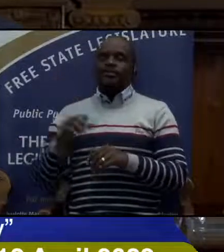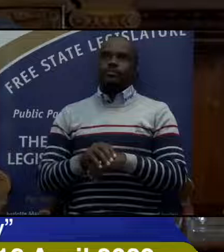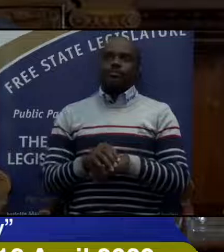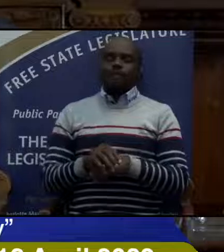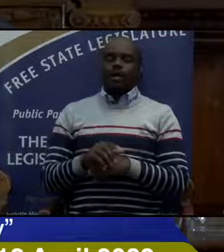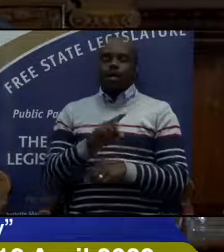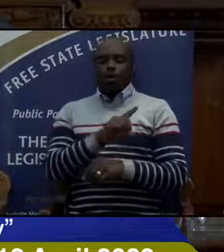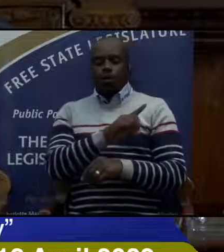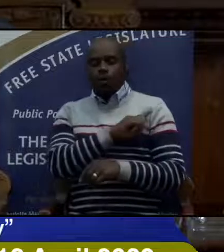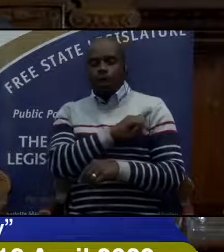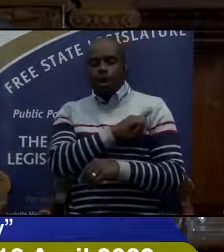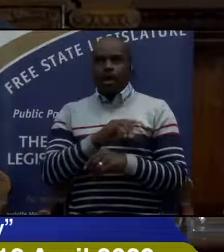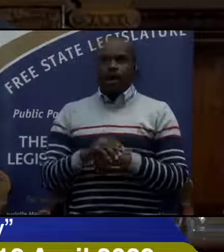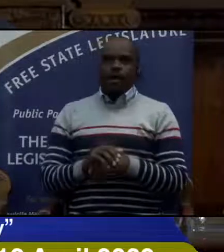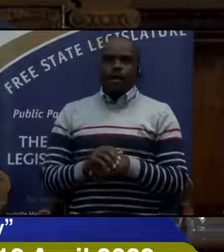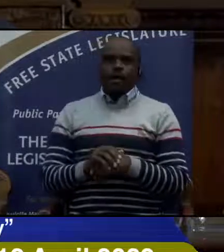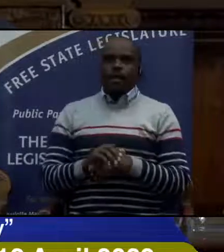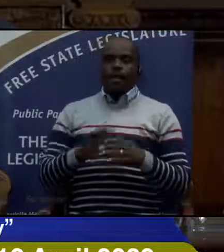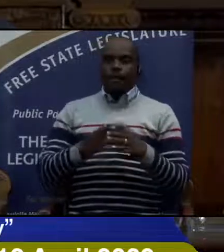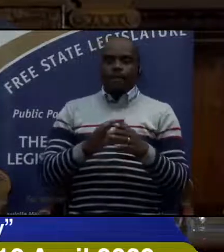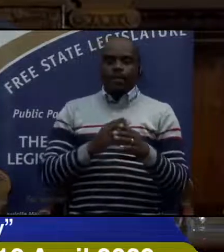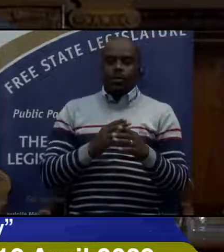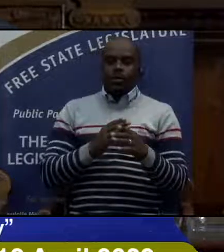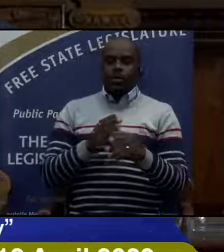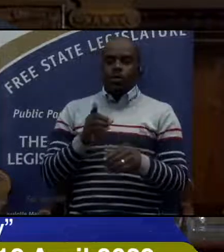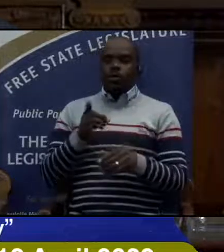and how the former Premier went around the province